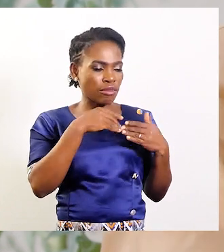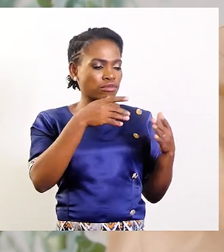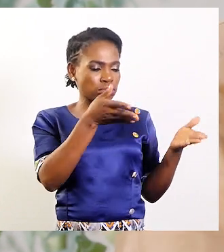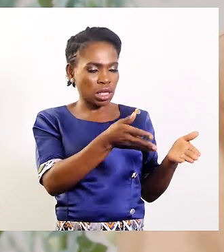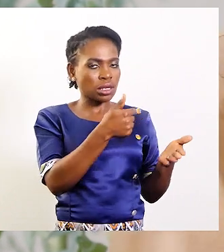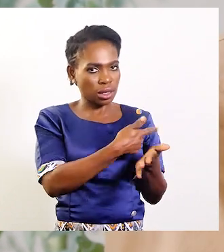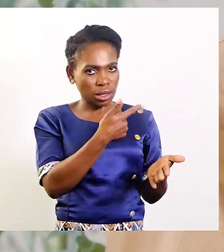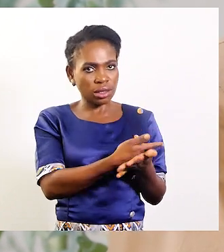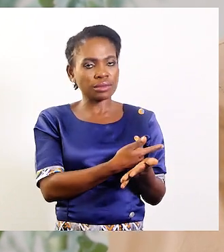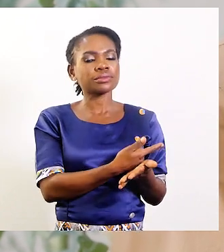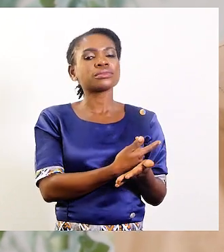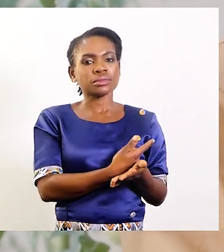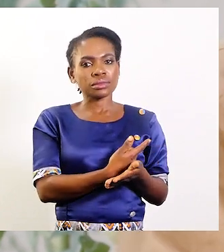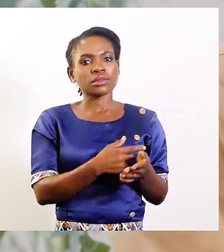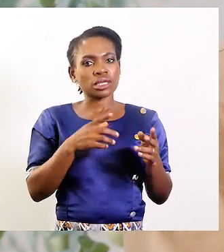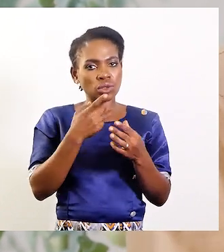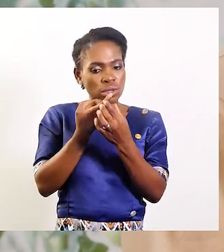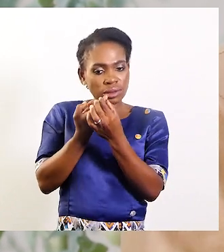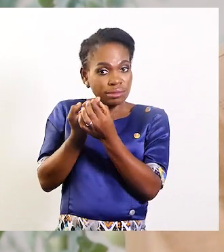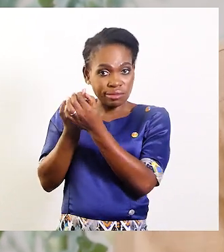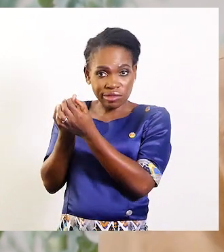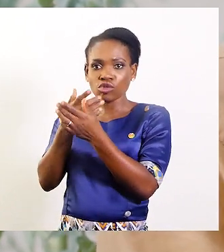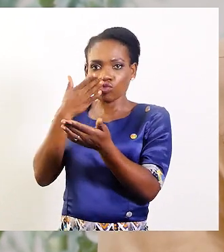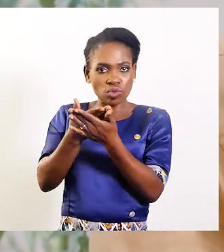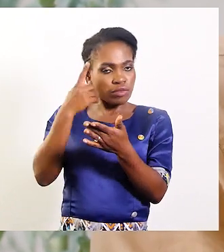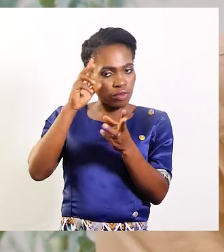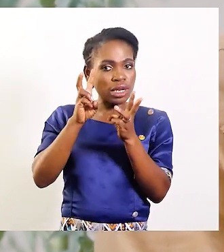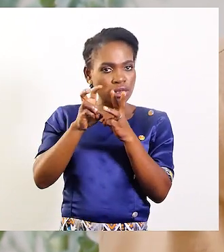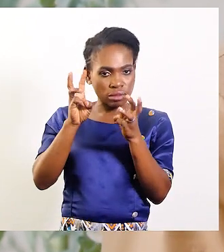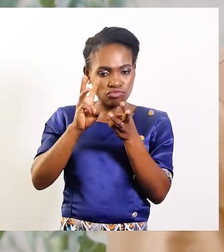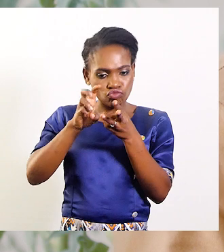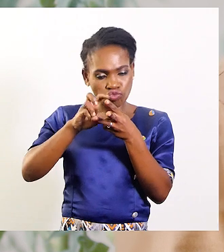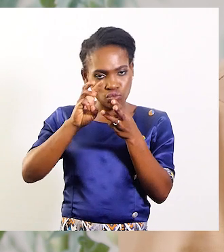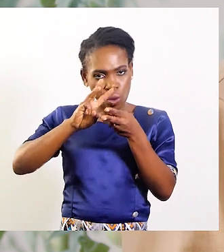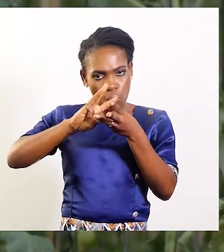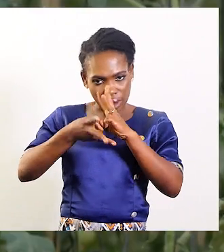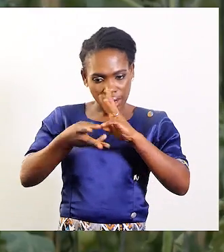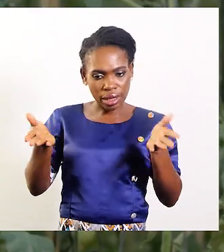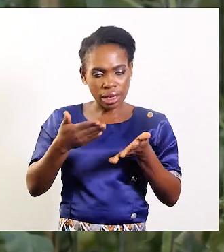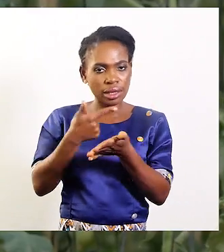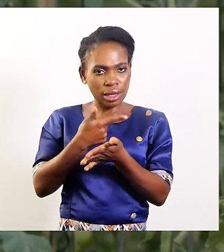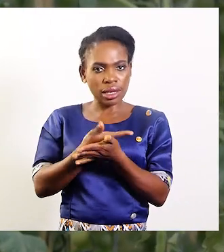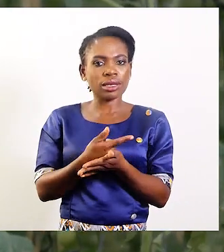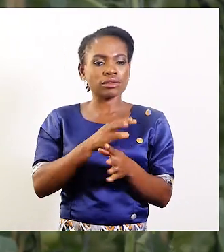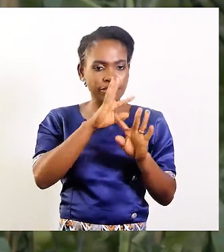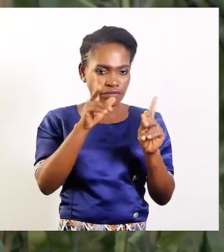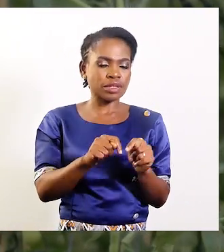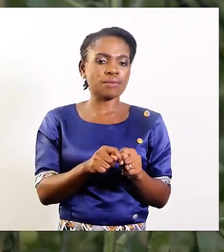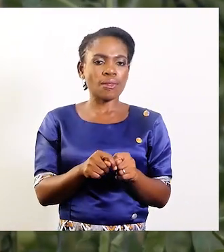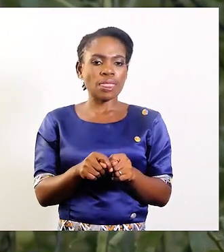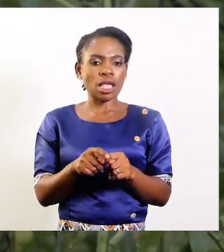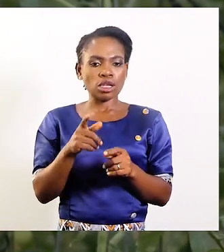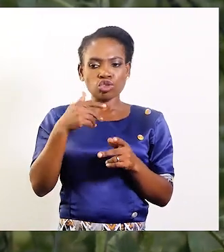for our climate. So for now, these are the seeds that we are. Interesting. And who are your clients?